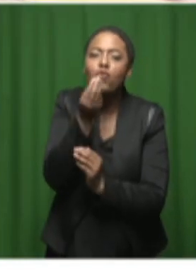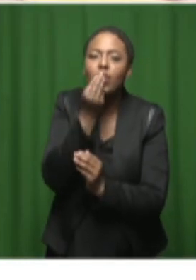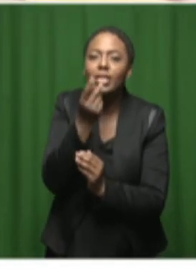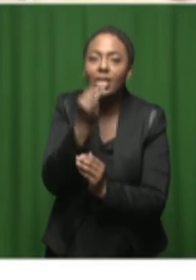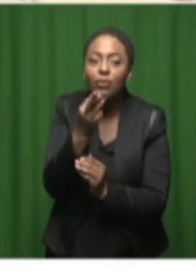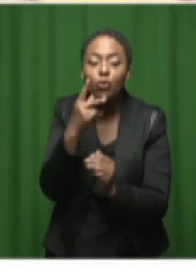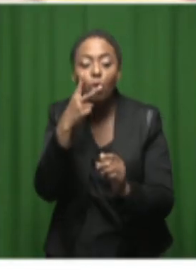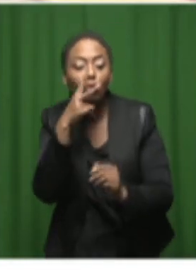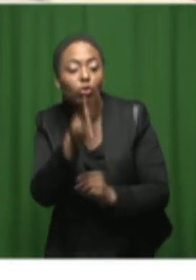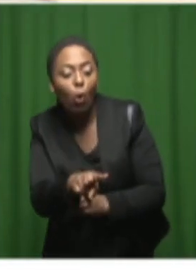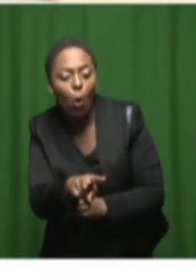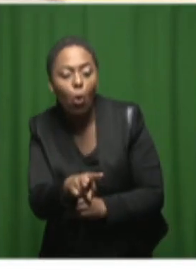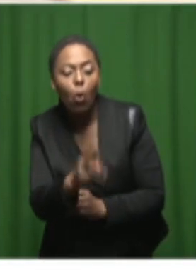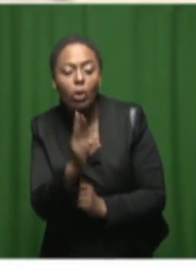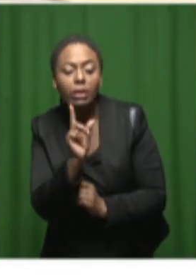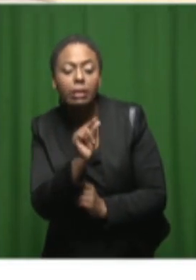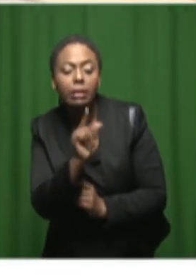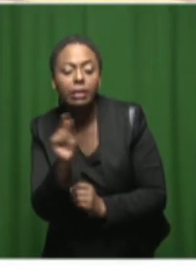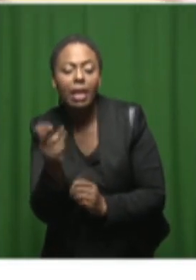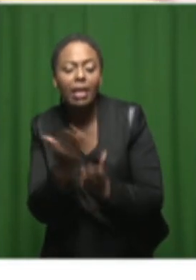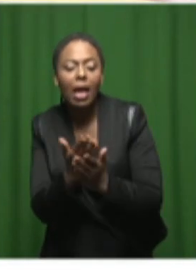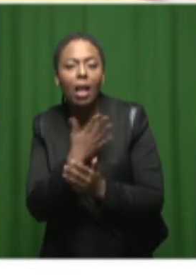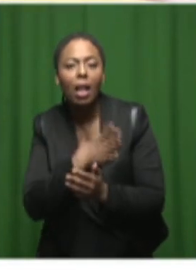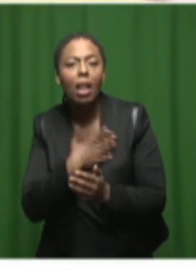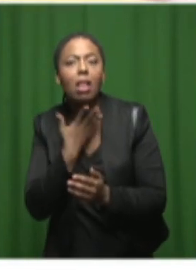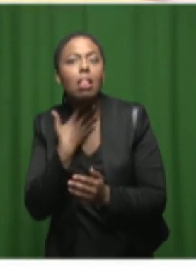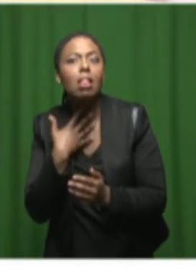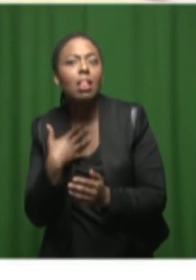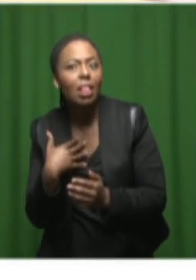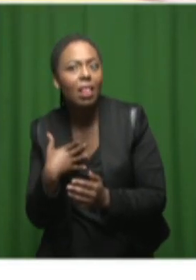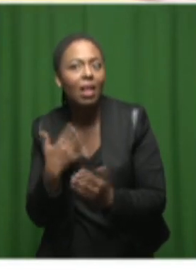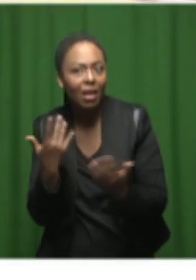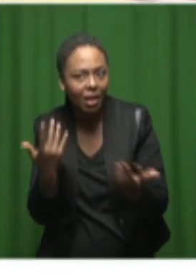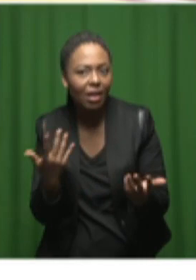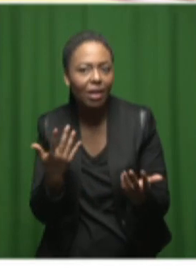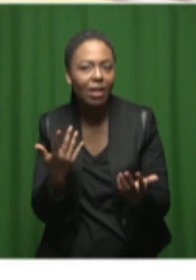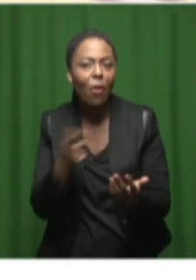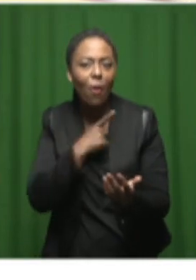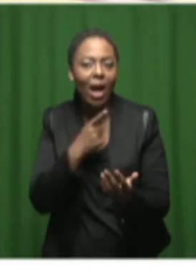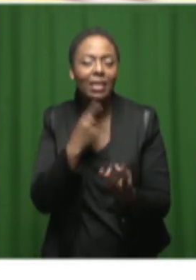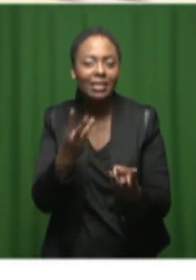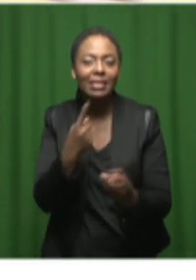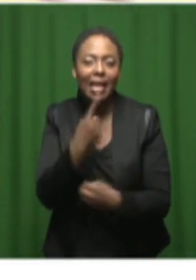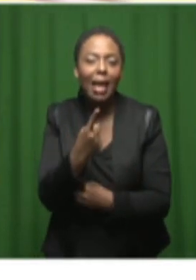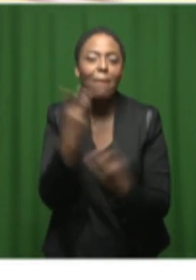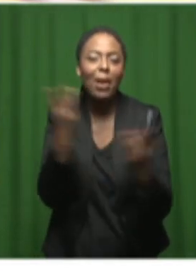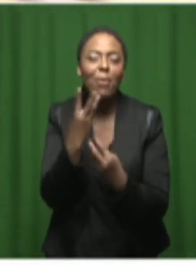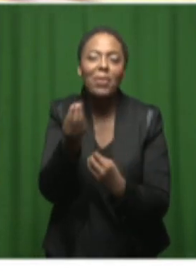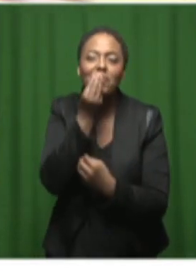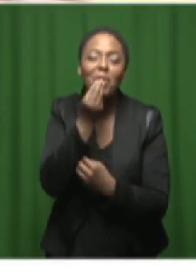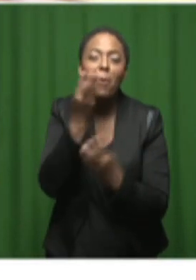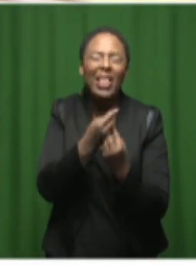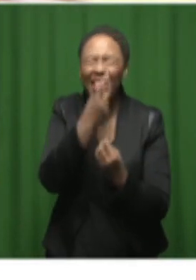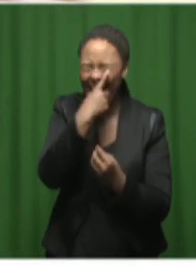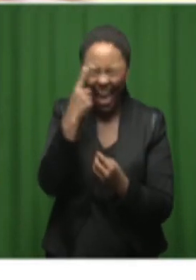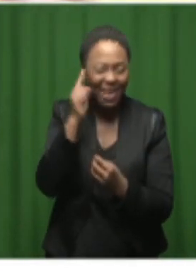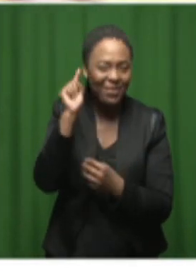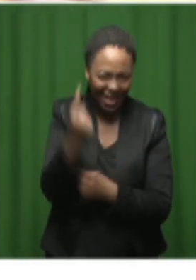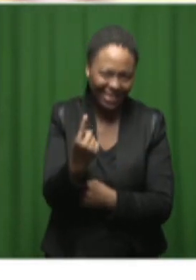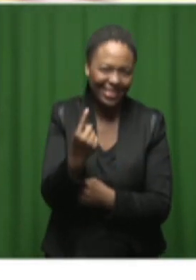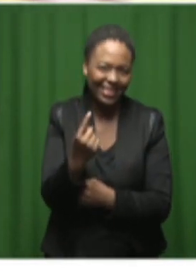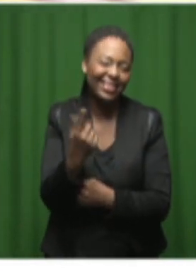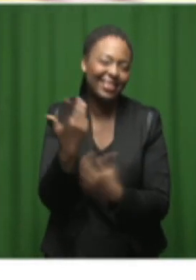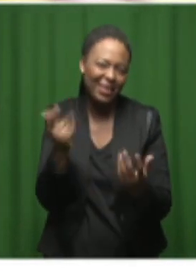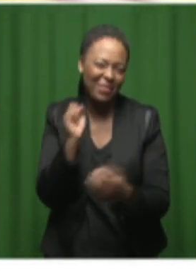it's, tantalizing, and like they say that people eat with their eyes first. So that's the main thing